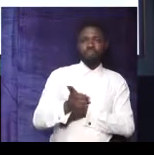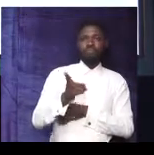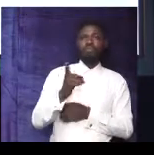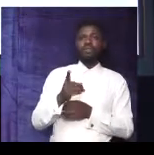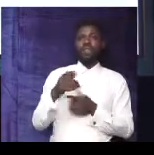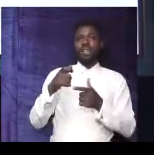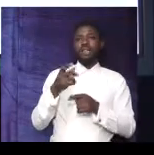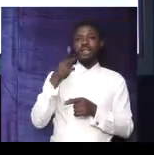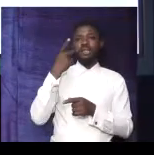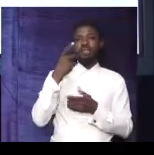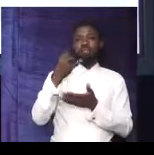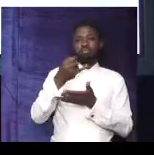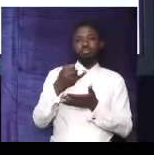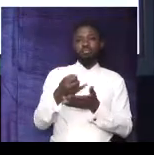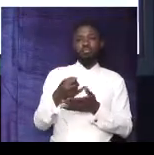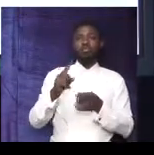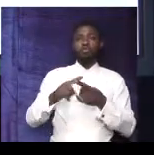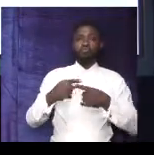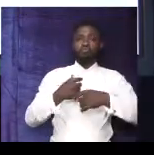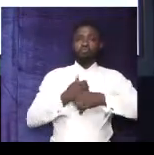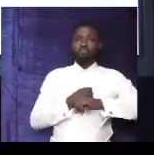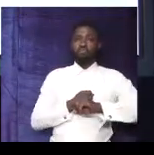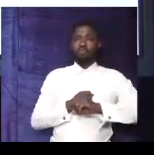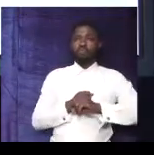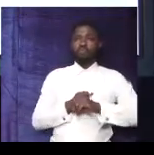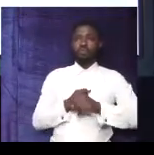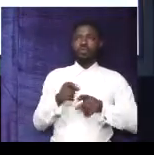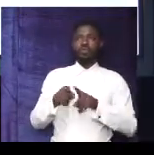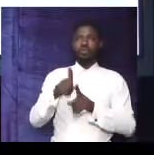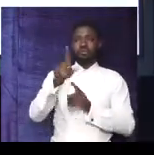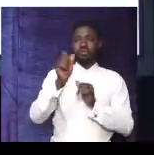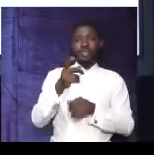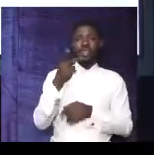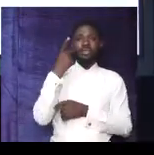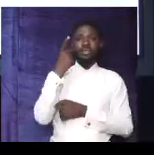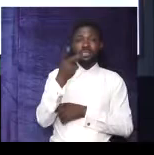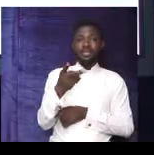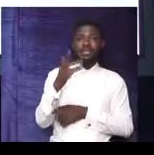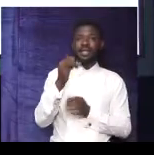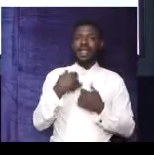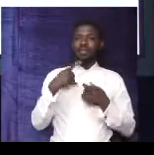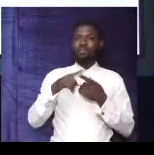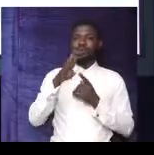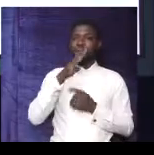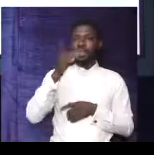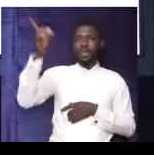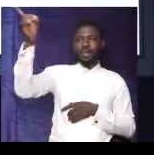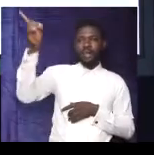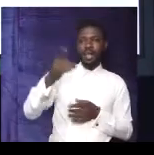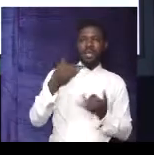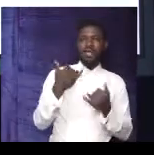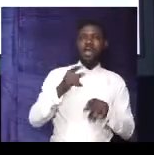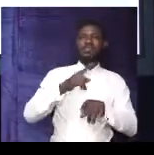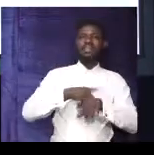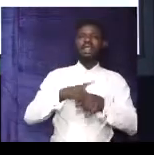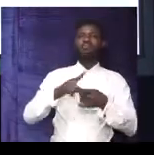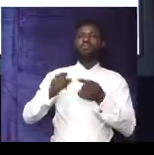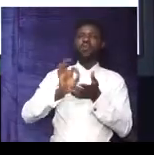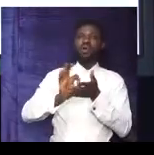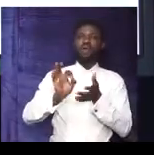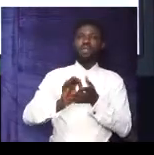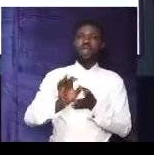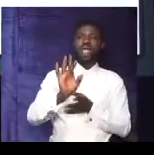this, and then from here you capture this. Let's draw circles to guide you. So you can see they have to be diagonal. Now it's time to